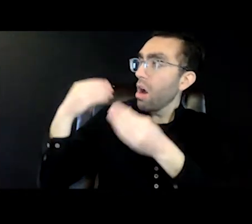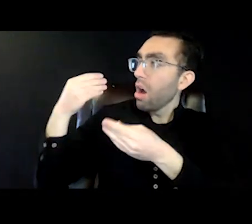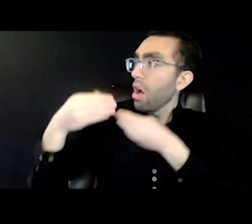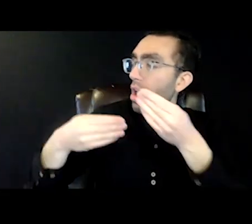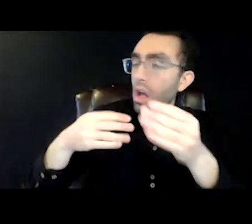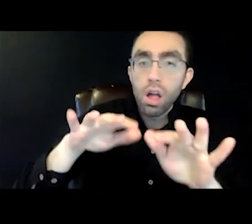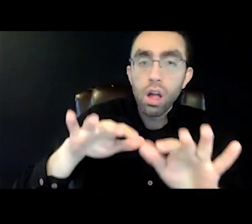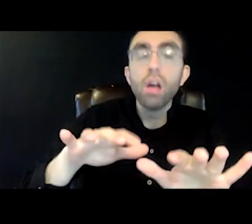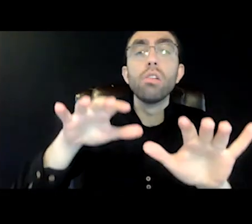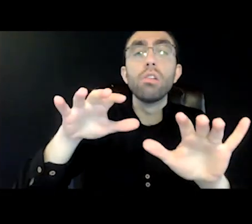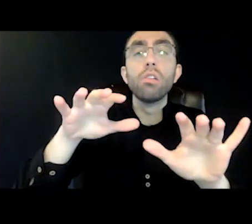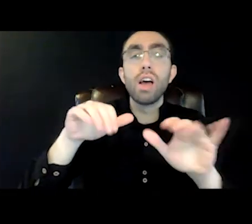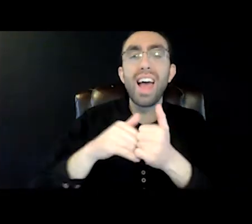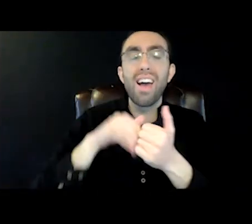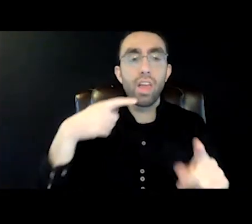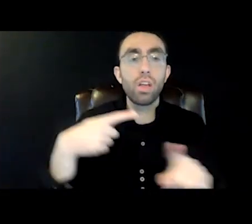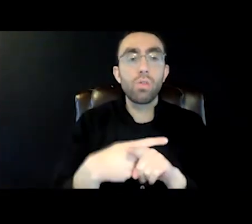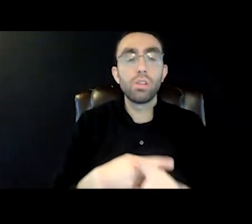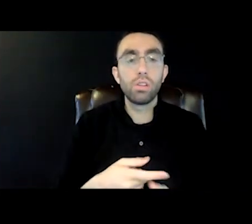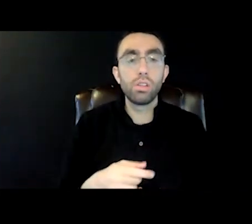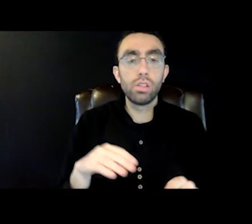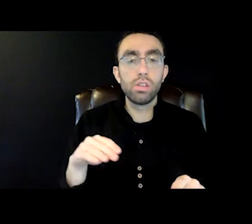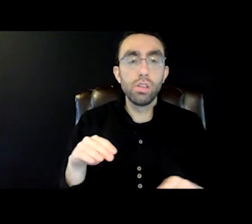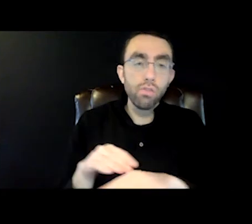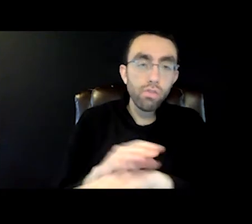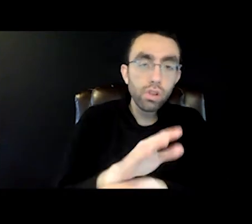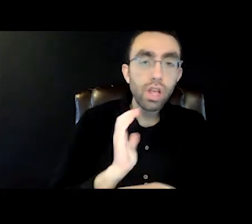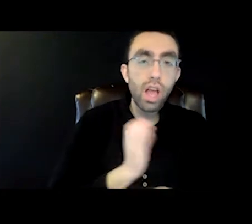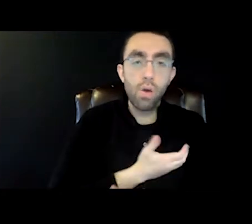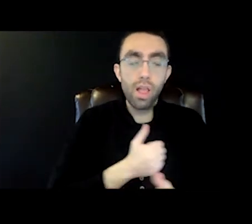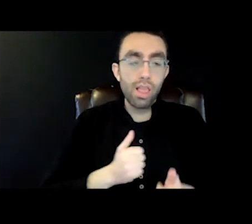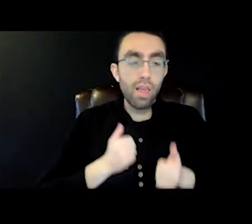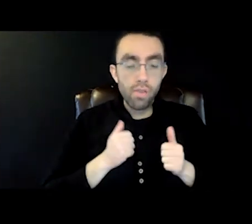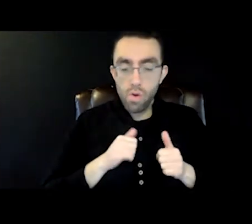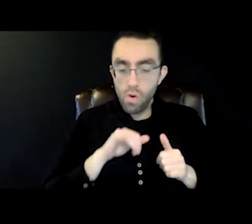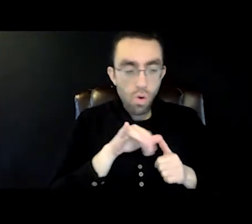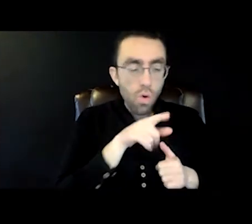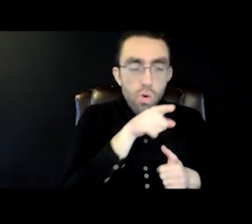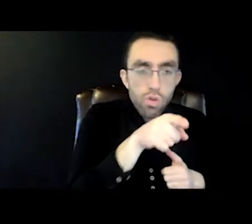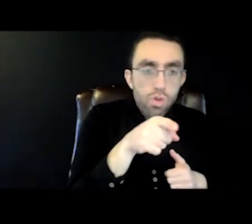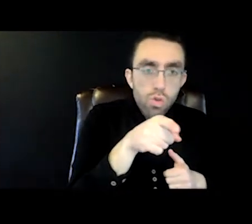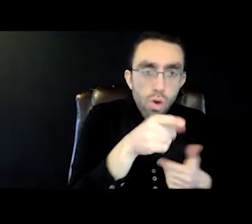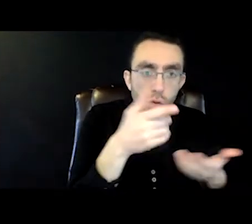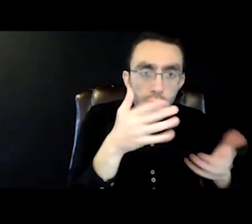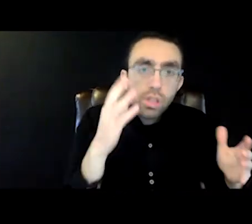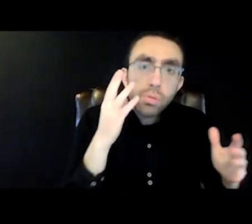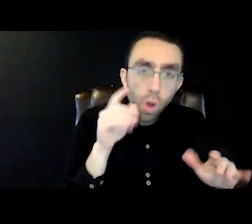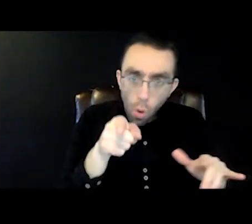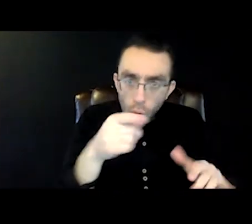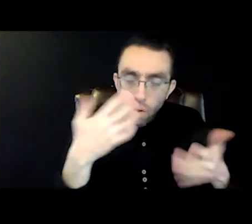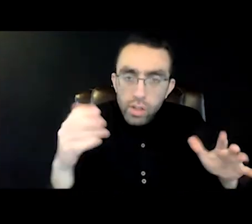lives, helps us show up in solidarity with one another, rather than